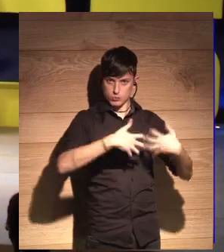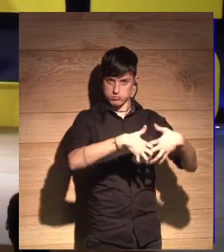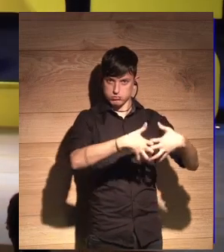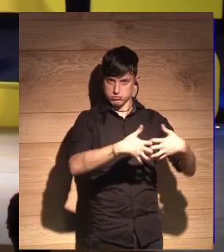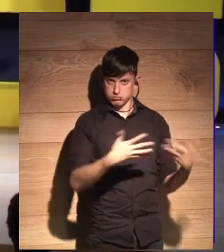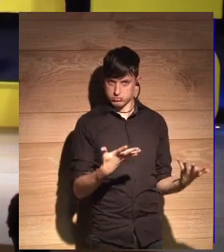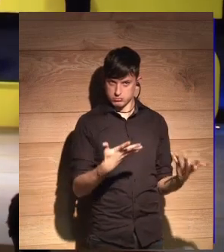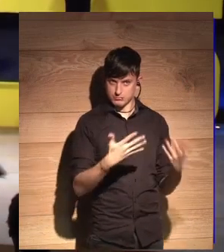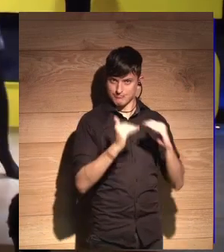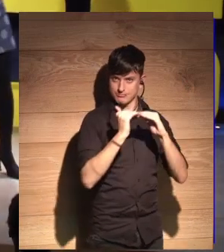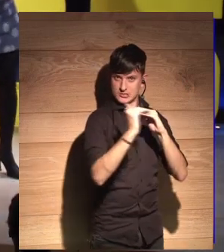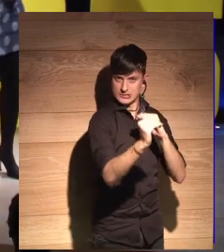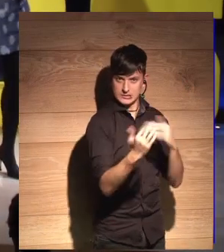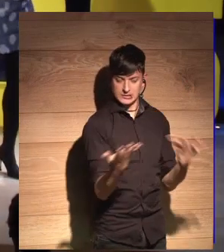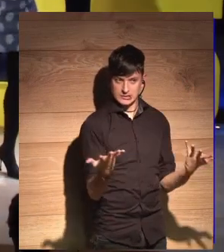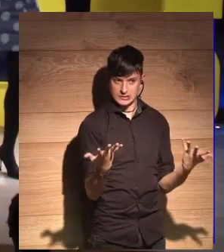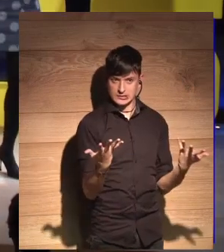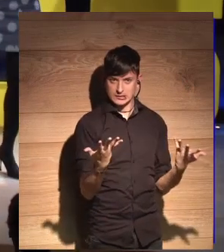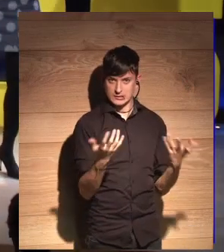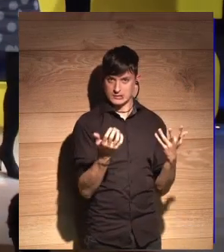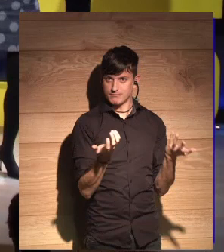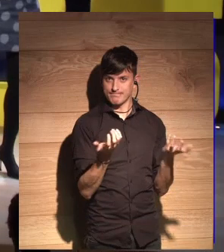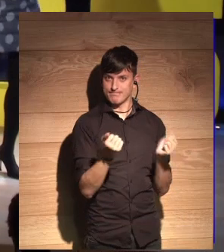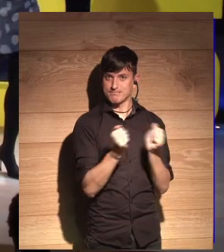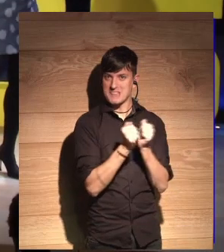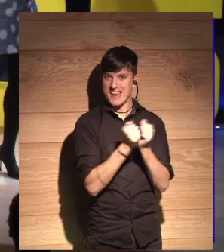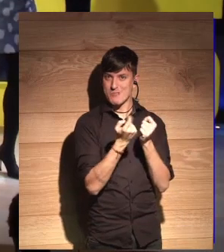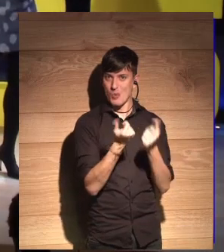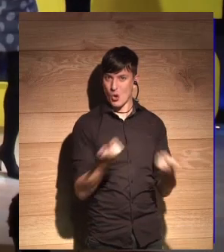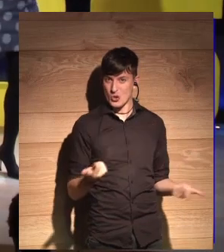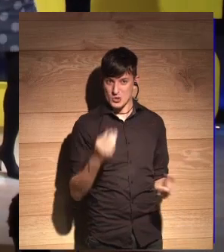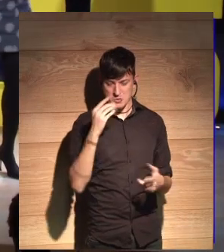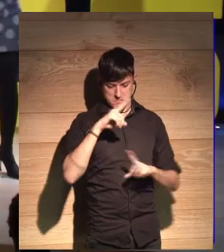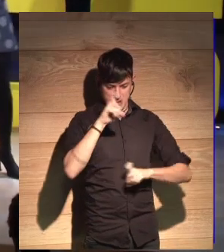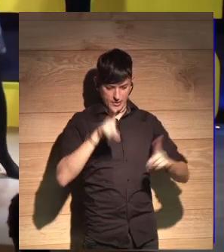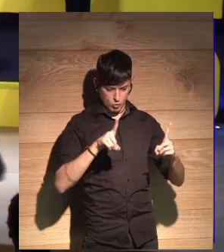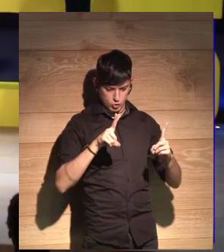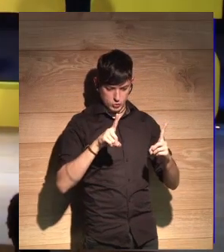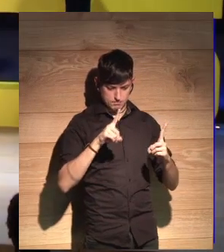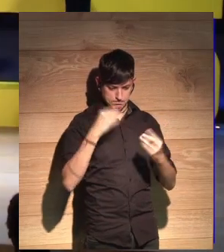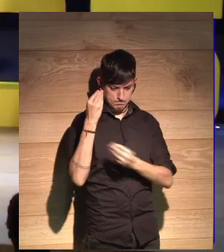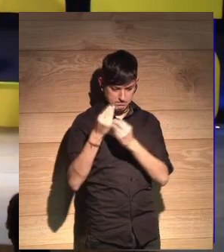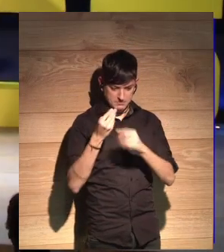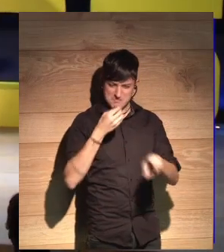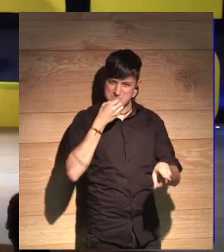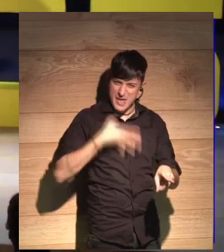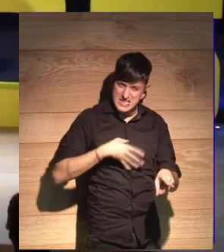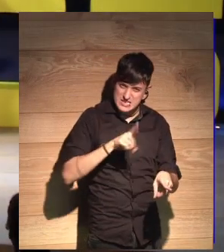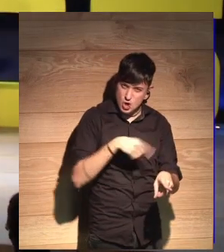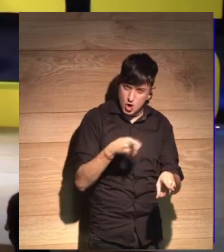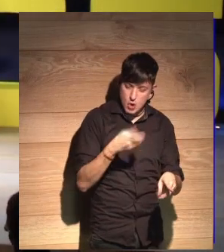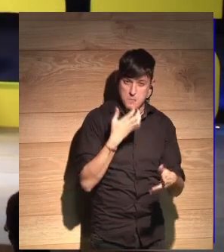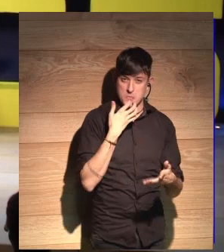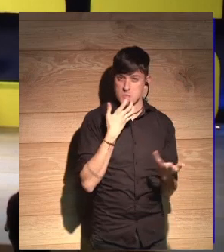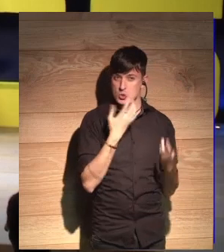So I ask, does this sound good? Let's consider some things that we already have. We have the smartwatch, which is